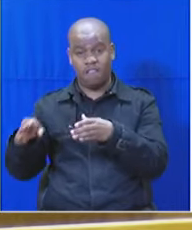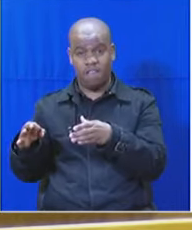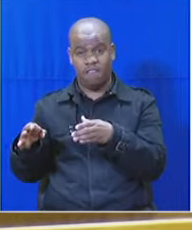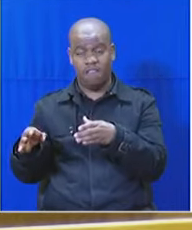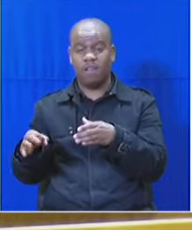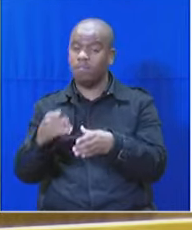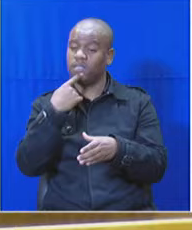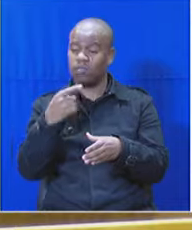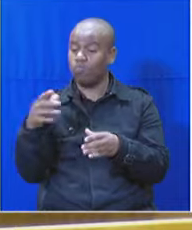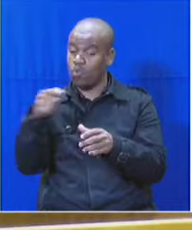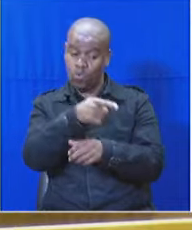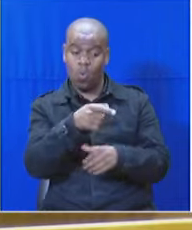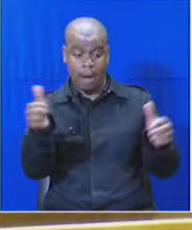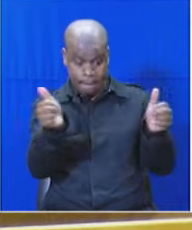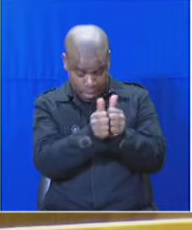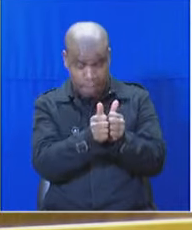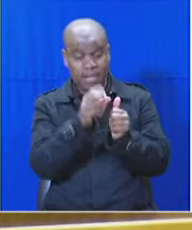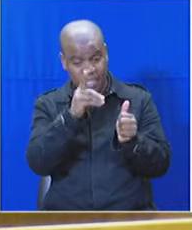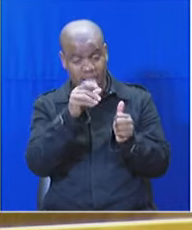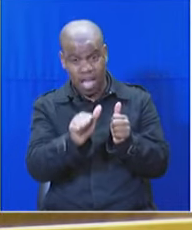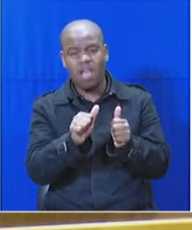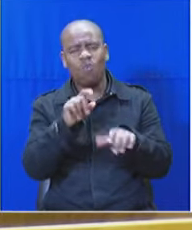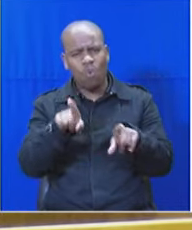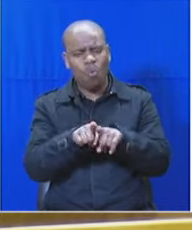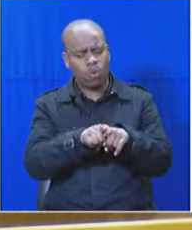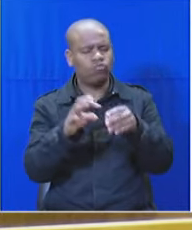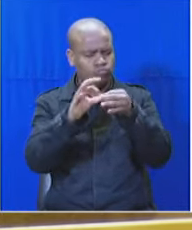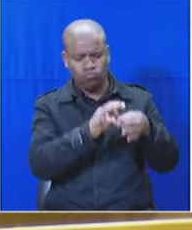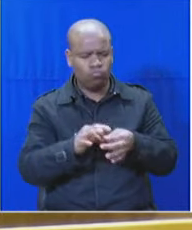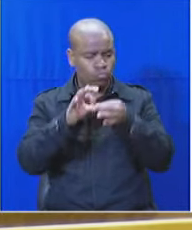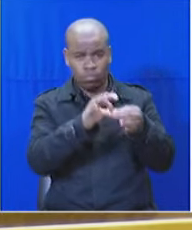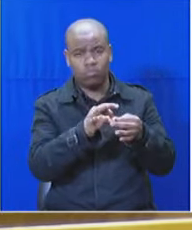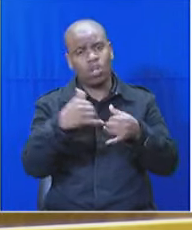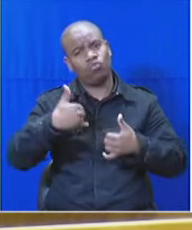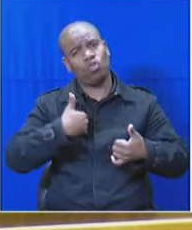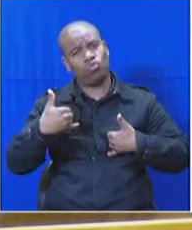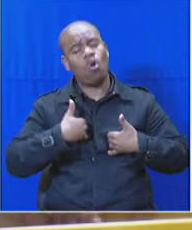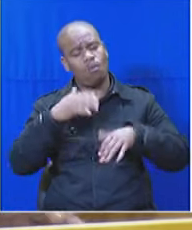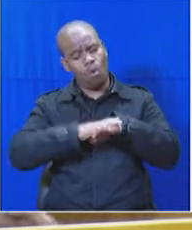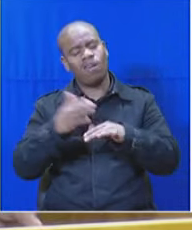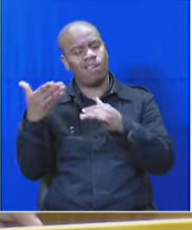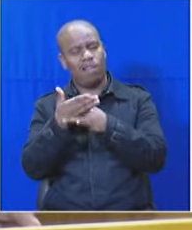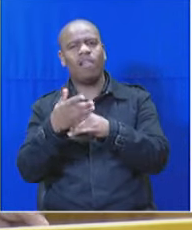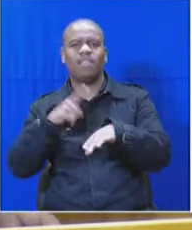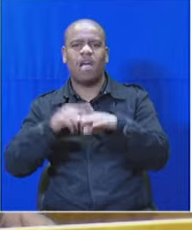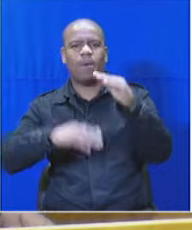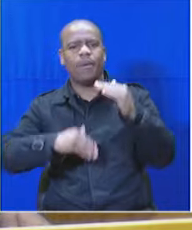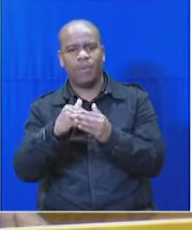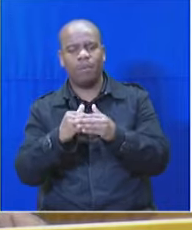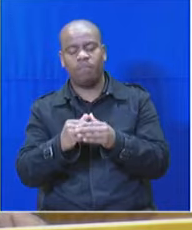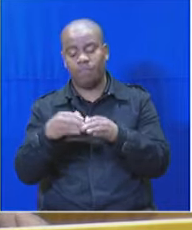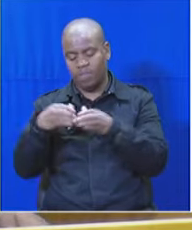Honourable DA, member, your in your time is up. post-matrimonial relationship, enjoy it as Honourable still as it member. wise. The Economic Freedom